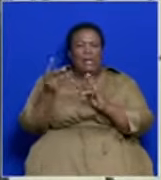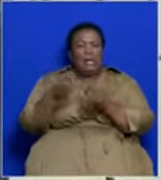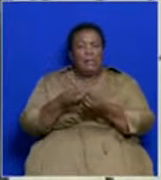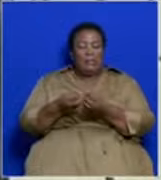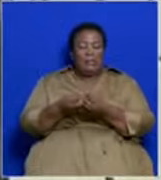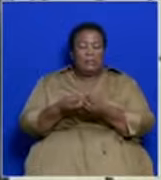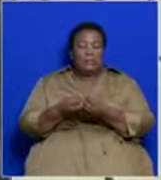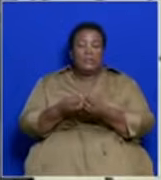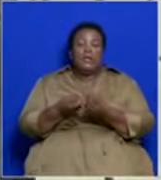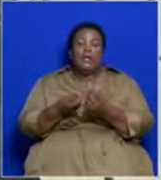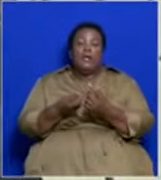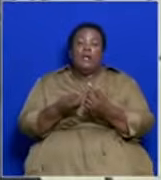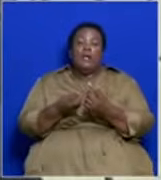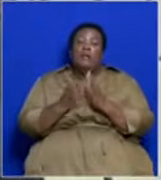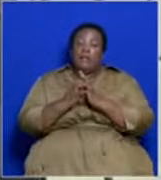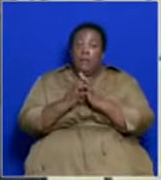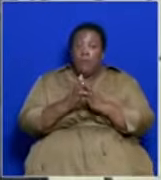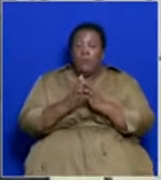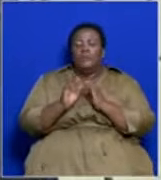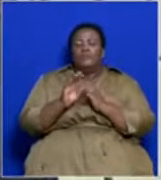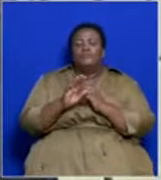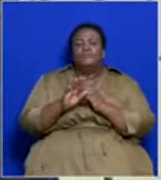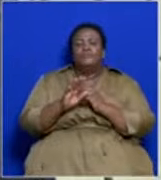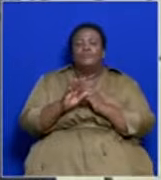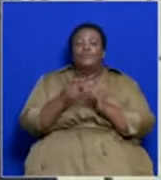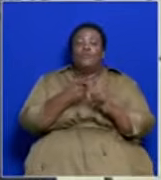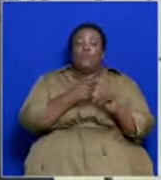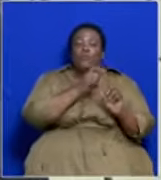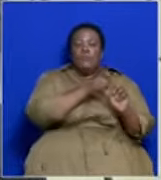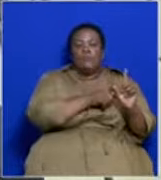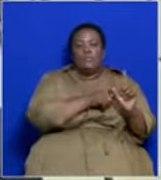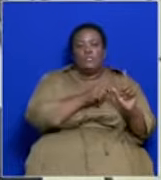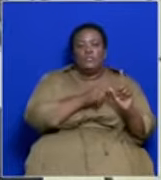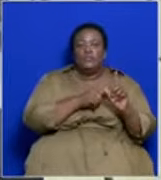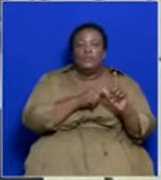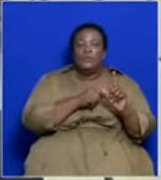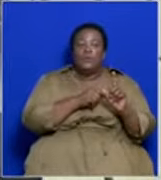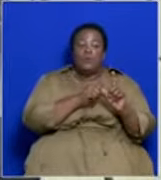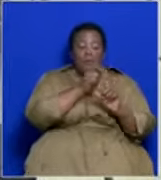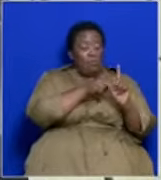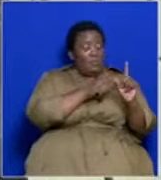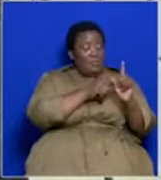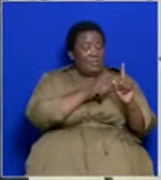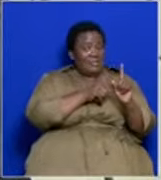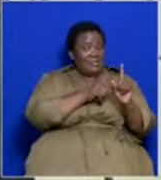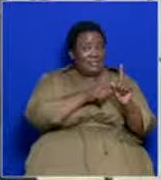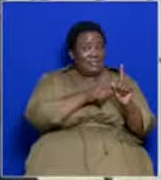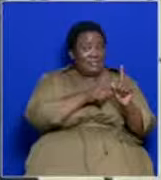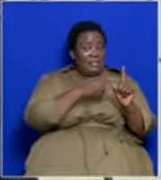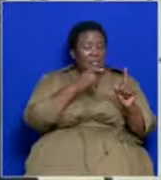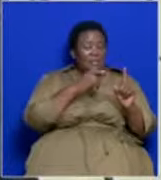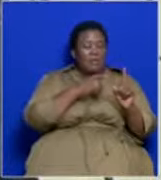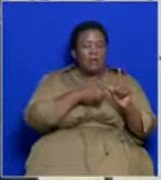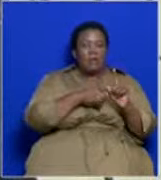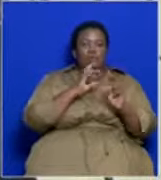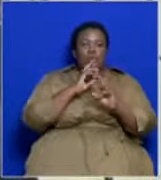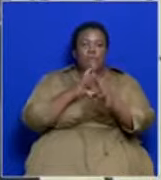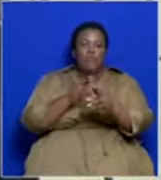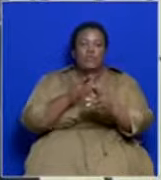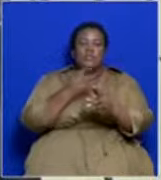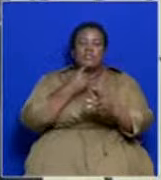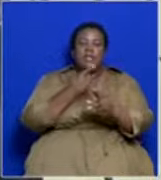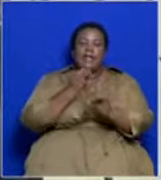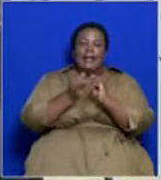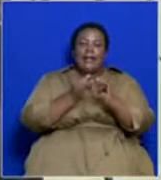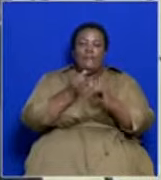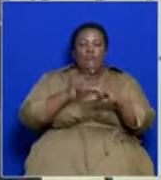marked TLM3. The complainant alleges that on 11 February 2023, at approximately